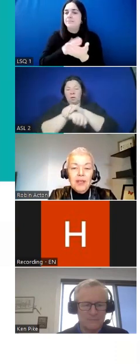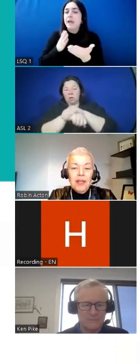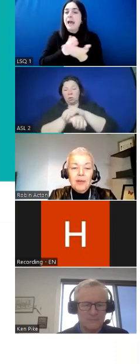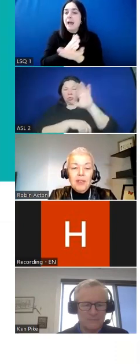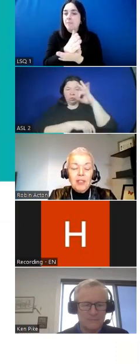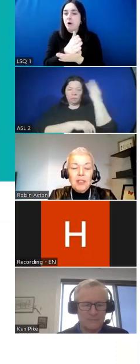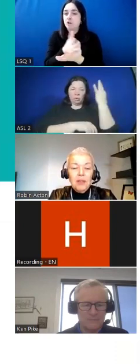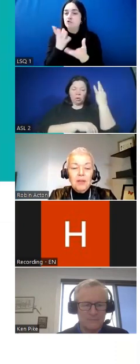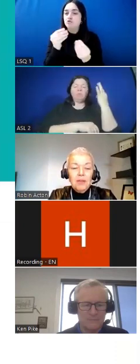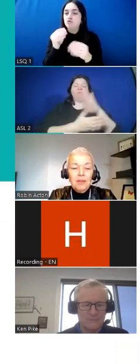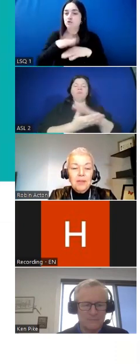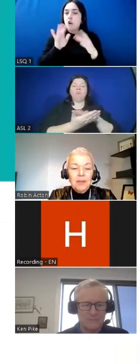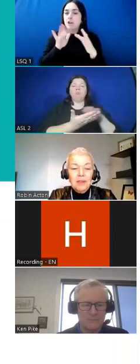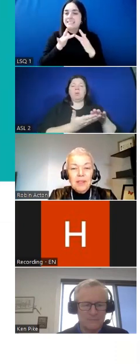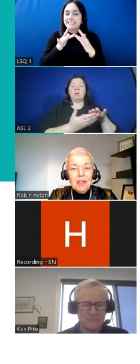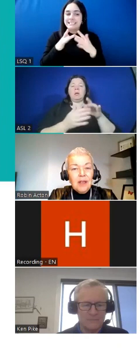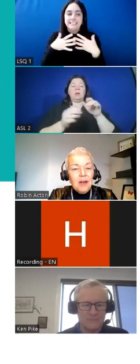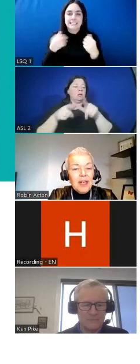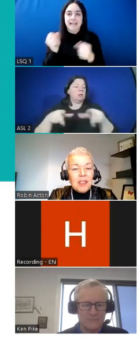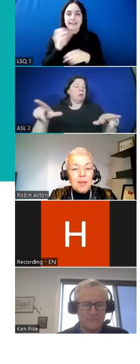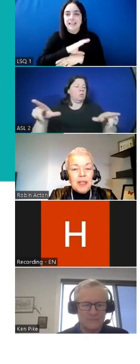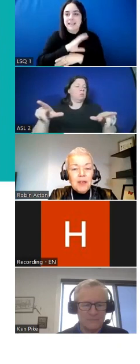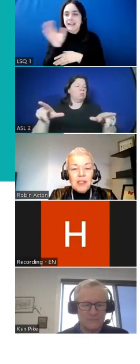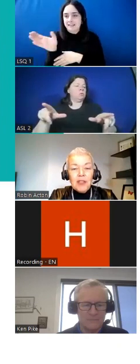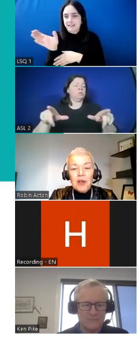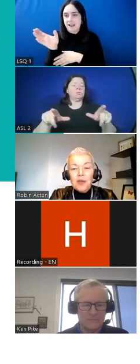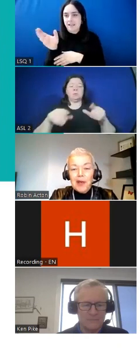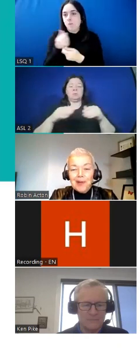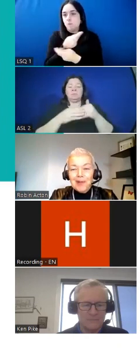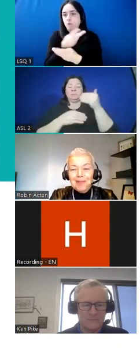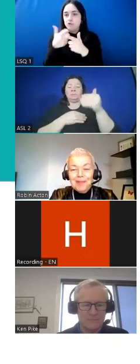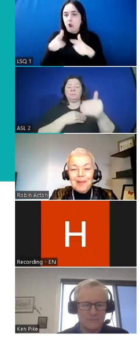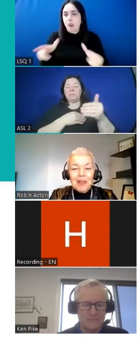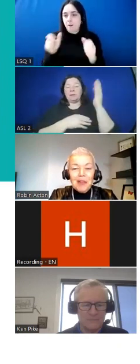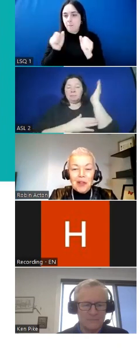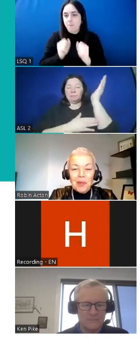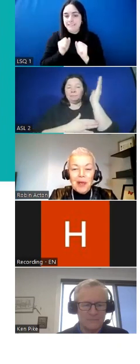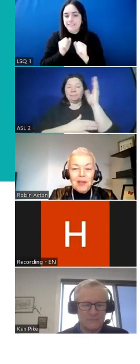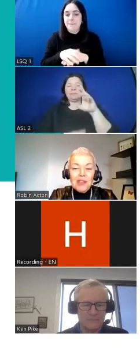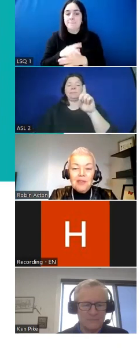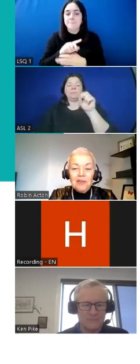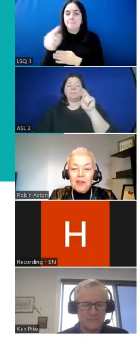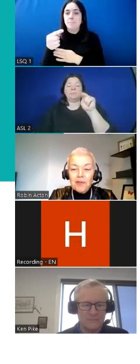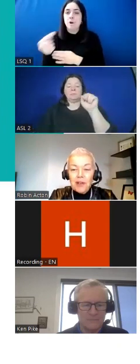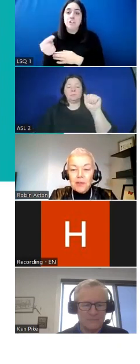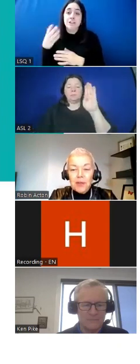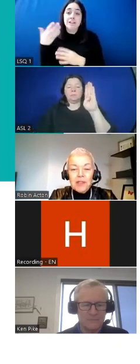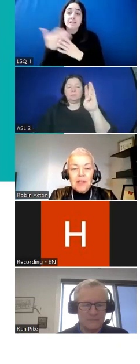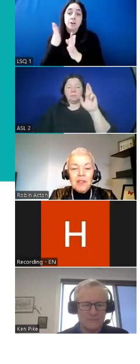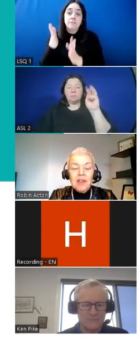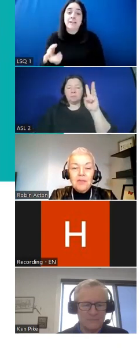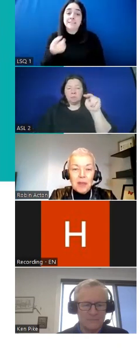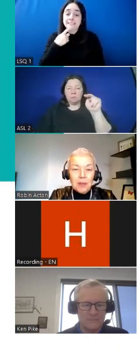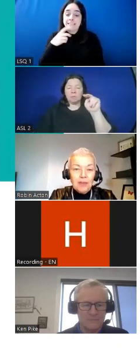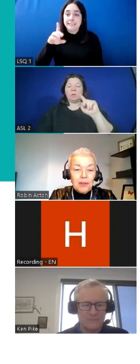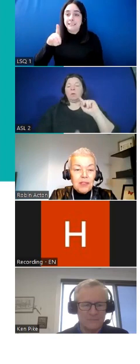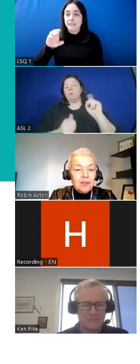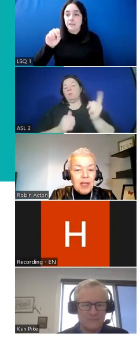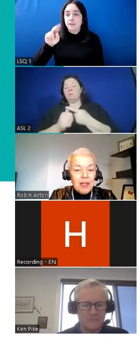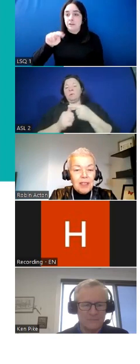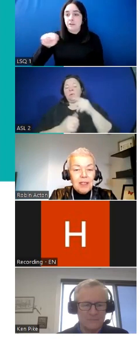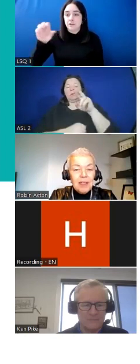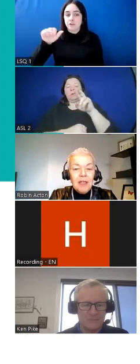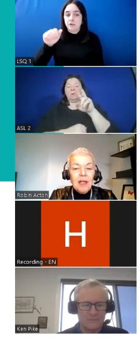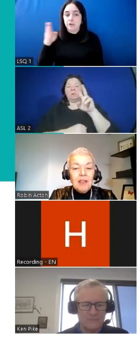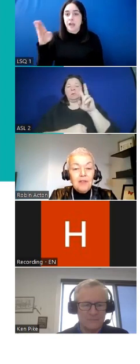and plain language. Our next speaker is Donna Brown. Donna Brown is the first Vice President of People First